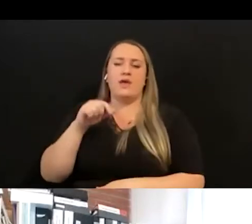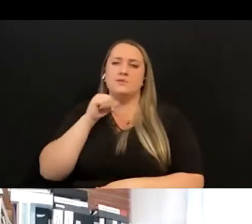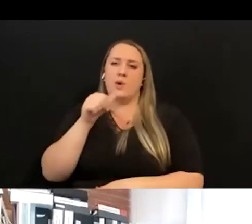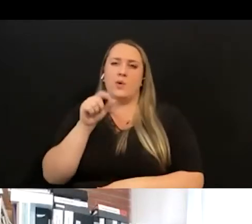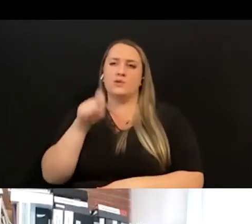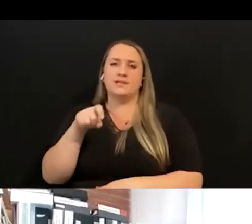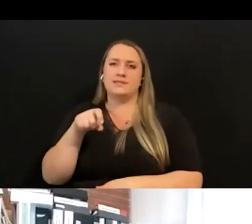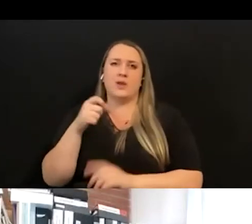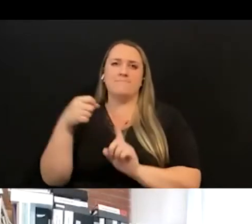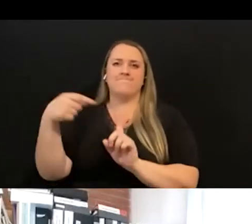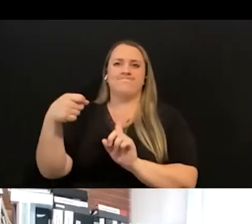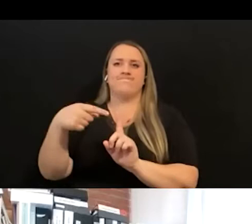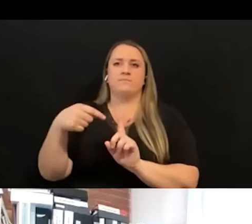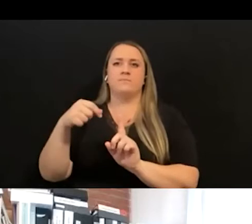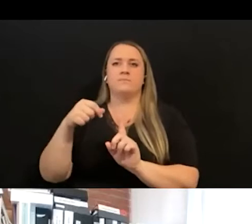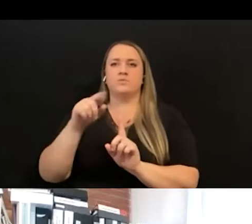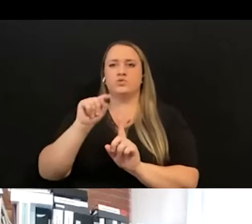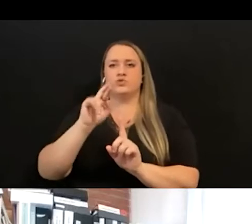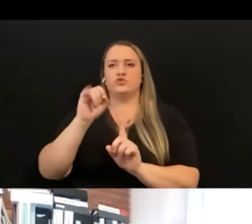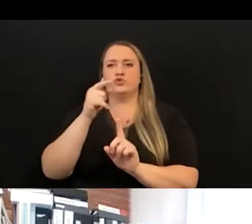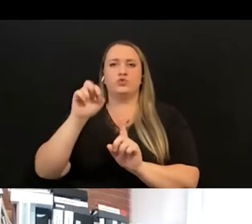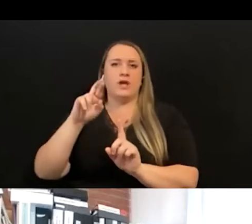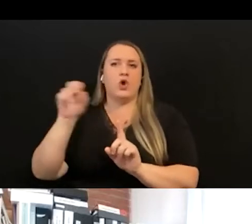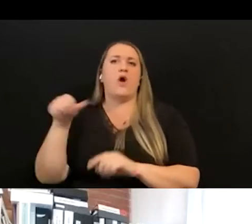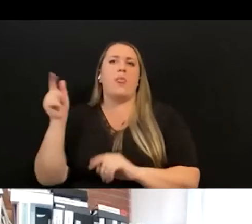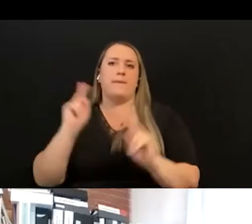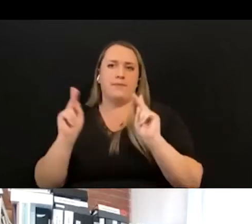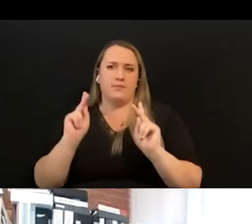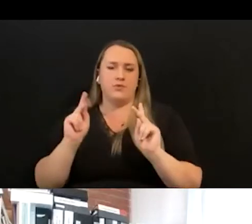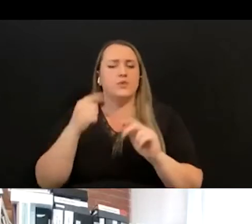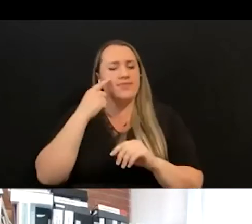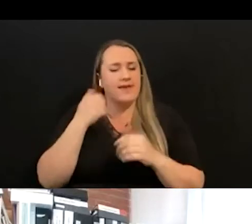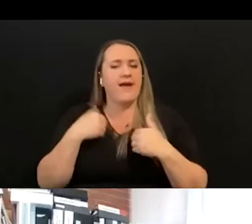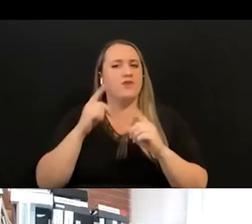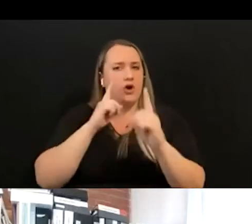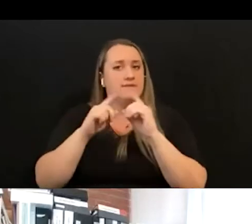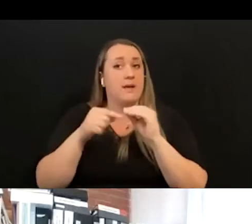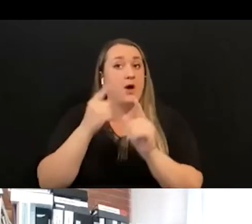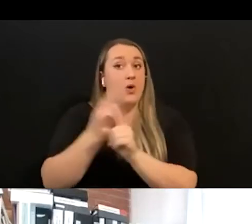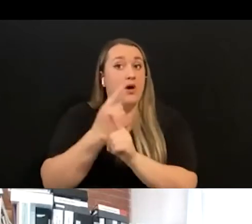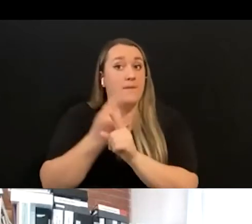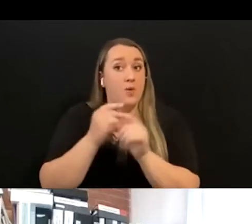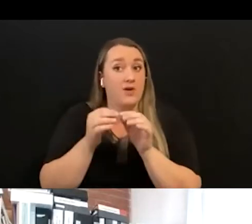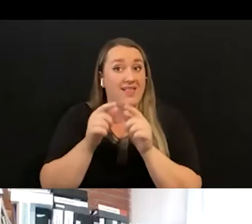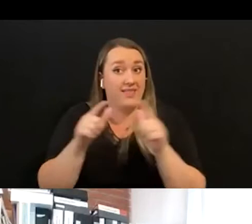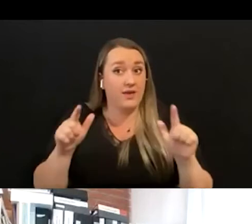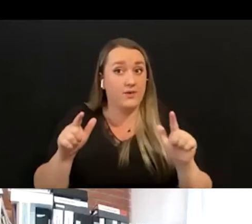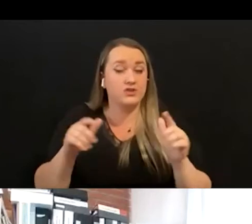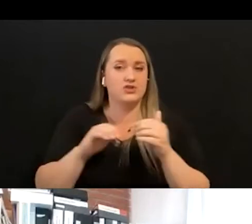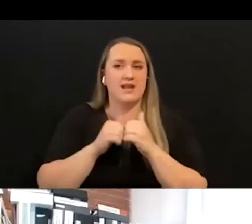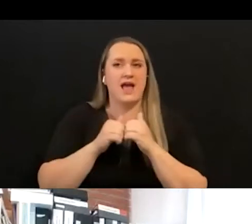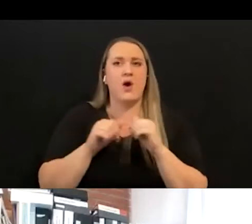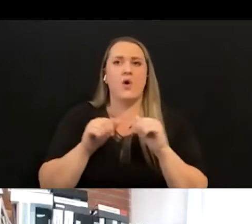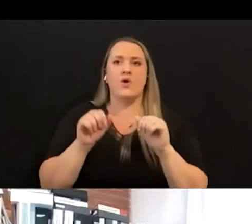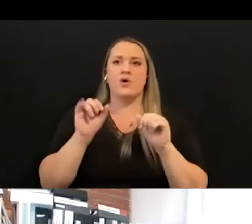trigger other people. So I think having conversations about appropriate language and what it can